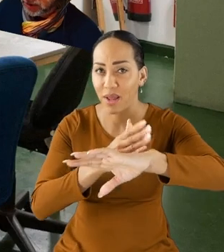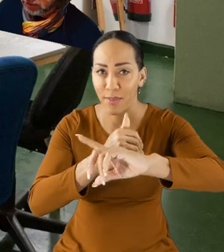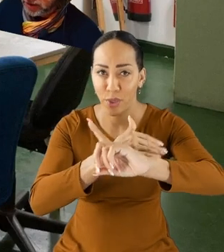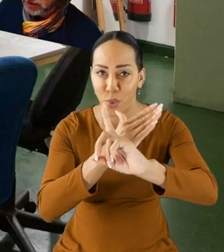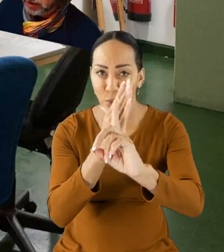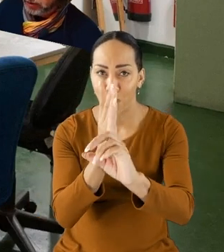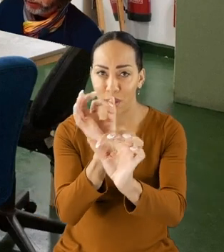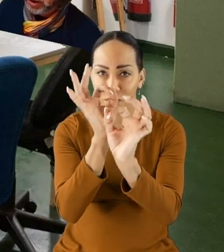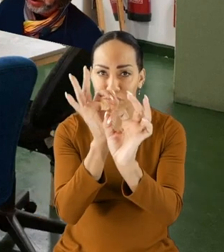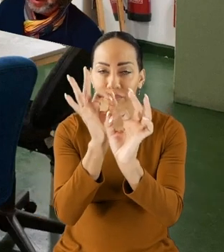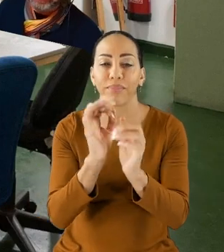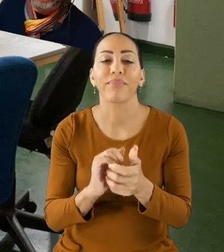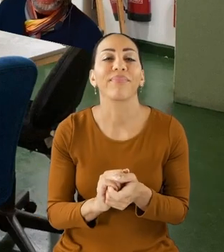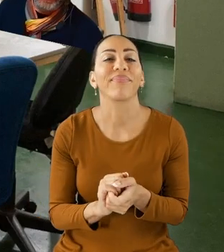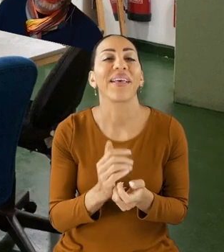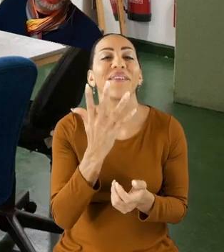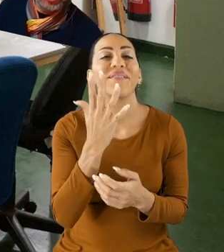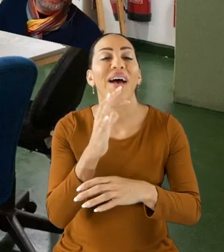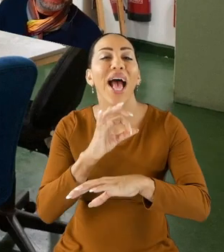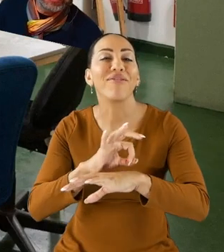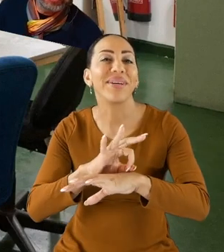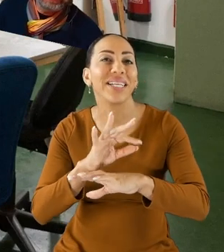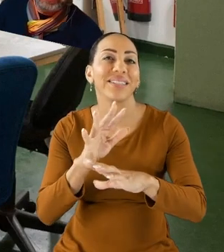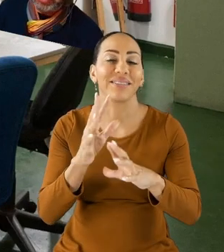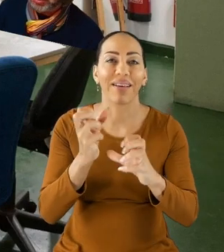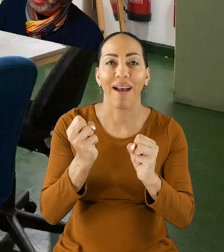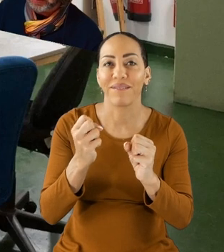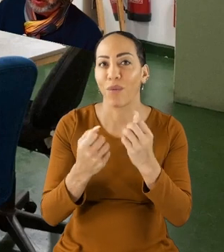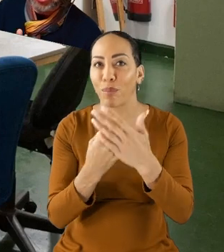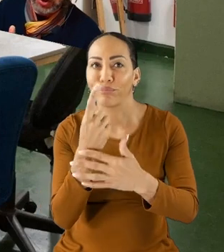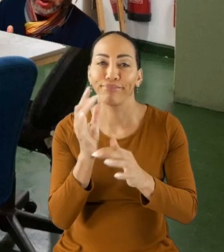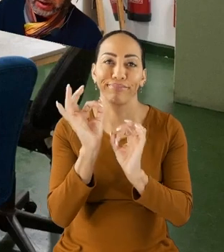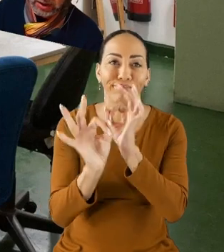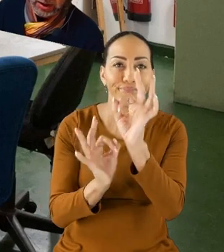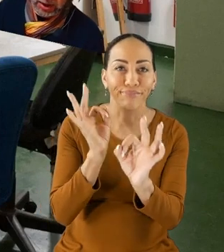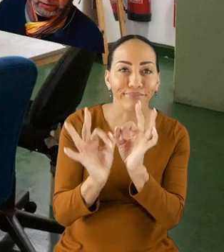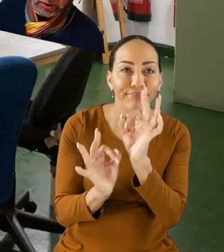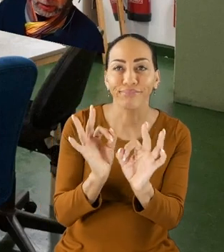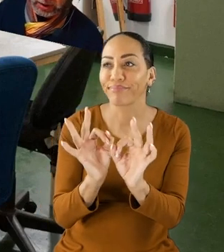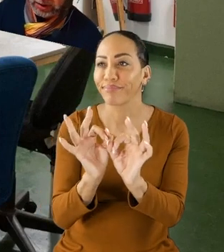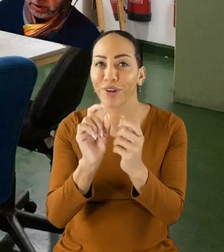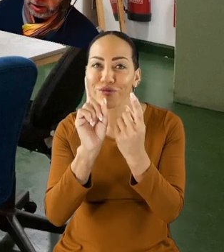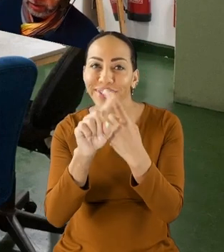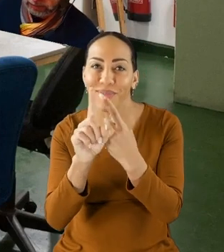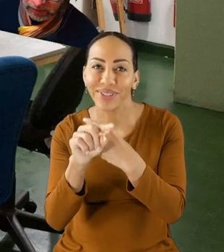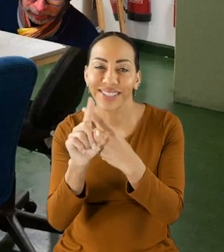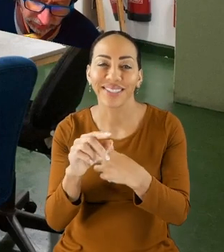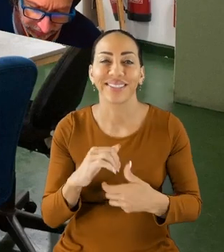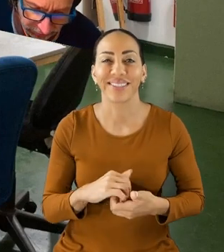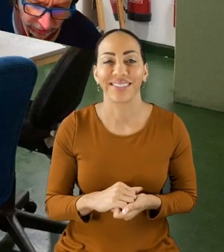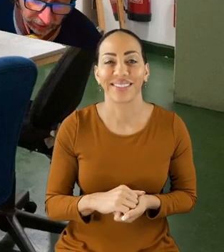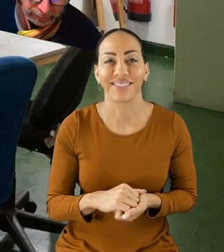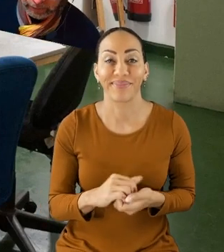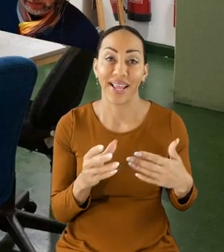time, so that's great. So we're going to have 5 minutes just to have some sort of some questions. And respond and a little bit of